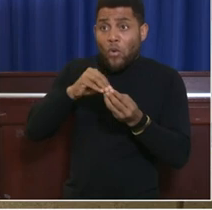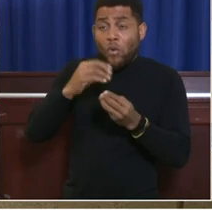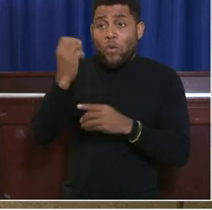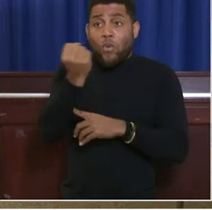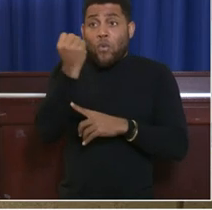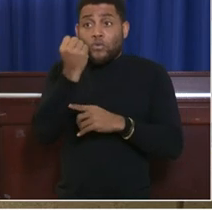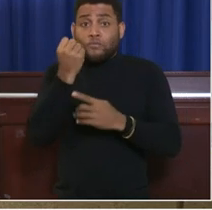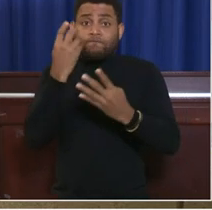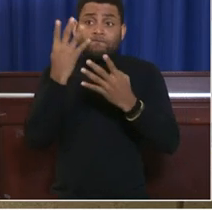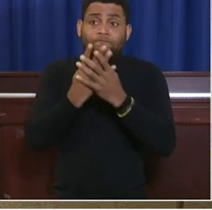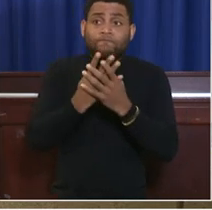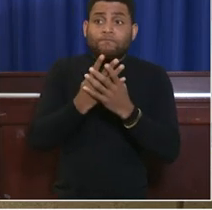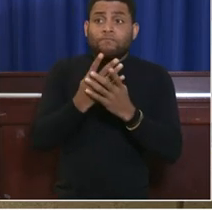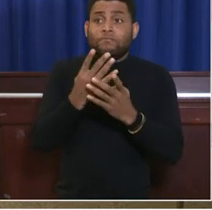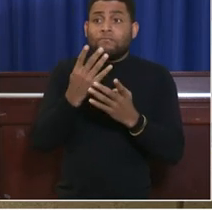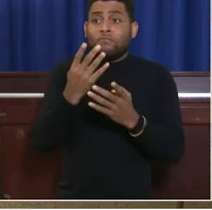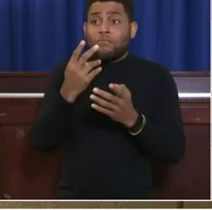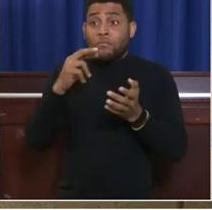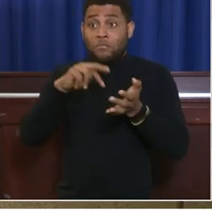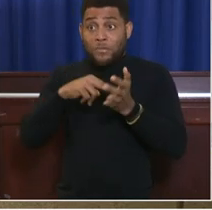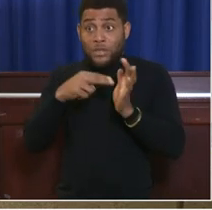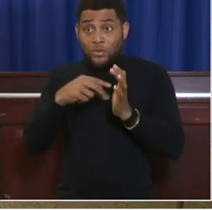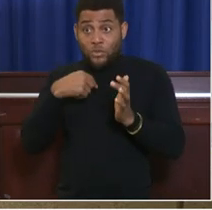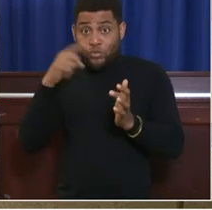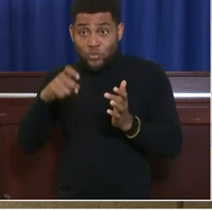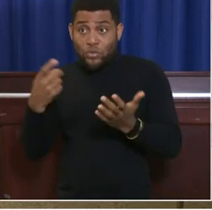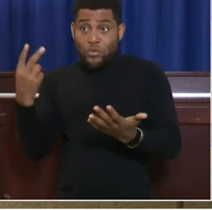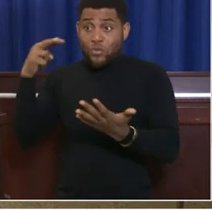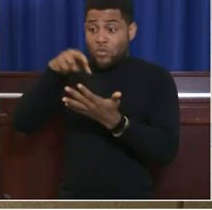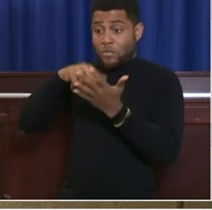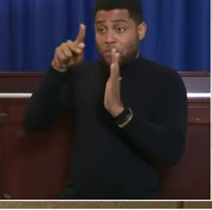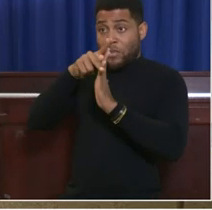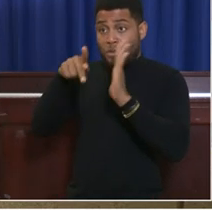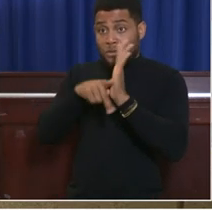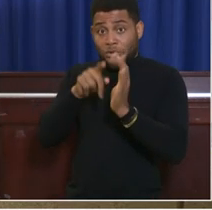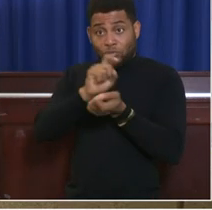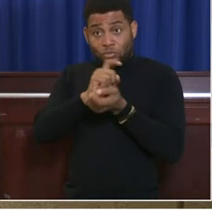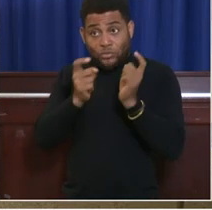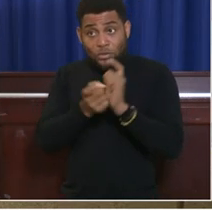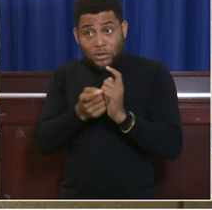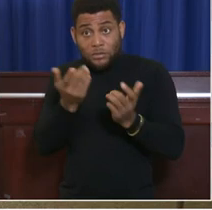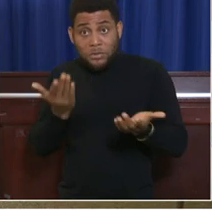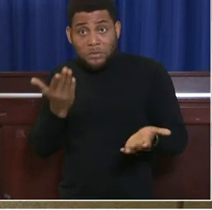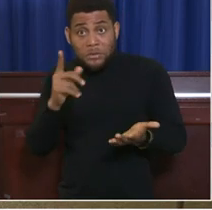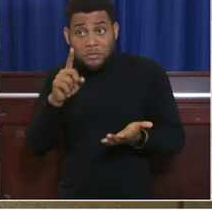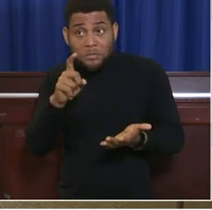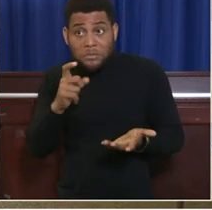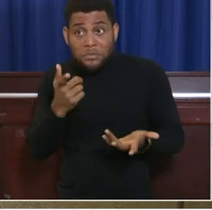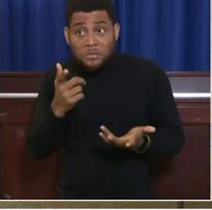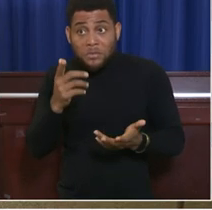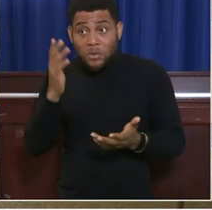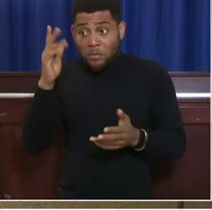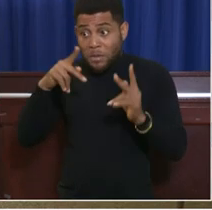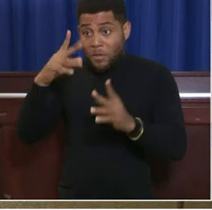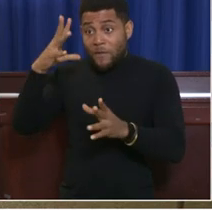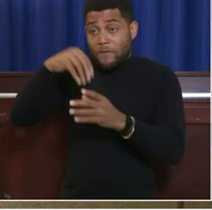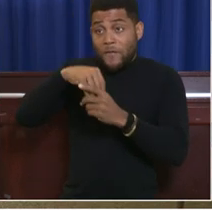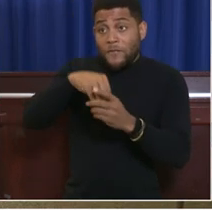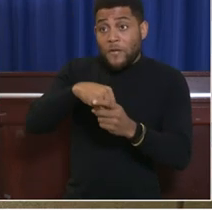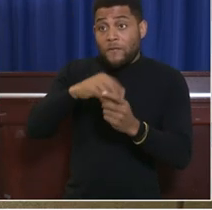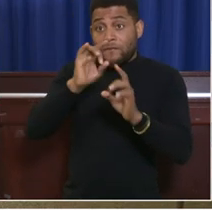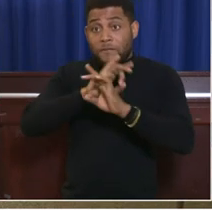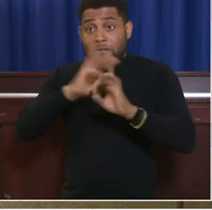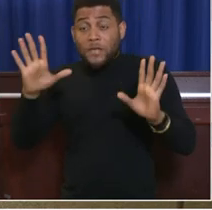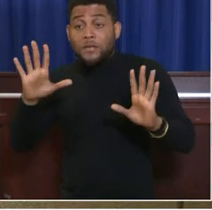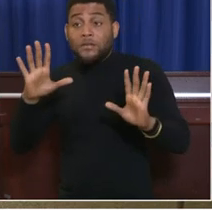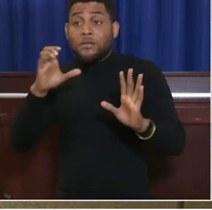Should we revisit the policies that allow for this supervised release for some individuals, especially those involved in violent crimes? Oh, well, we've made